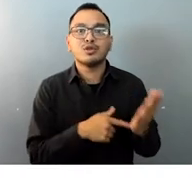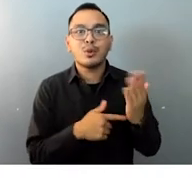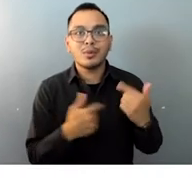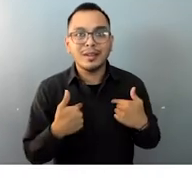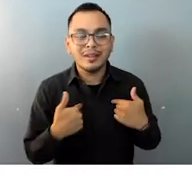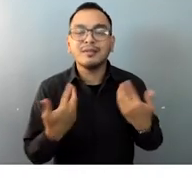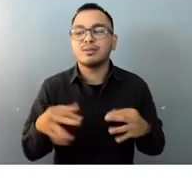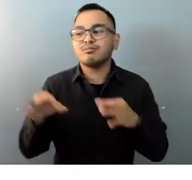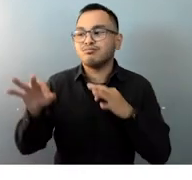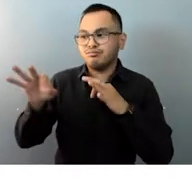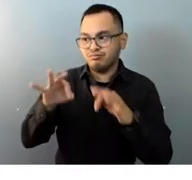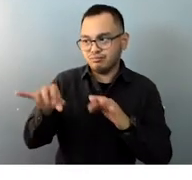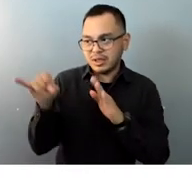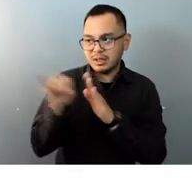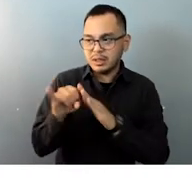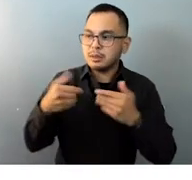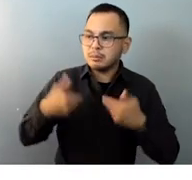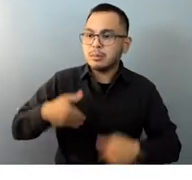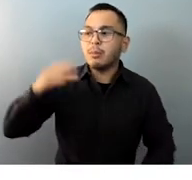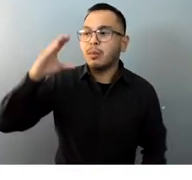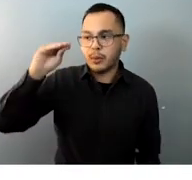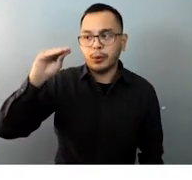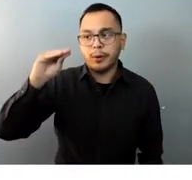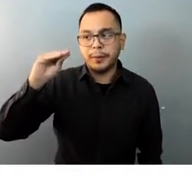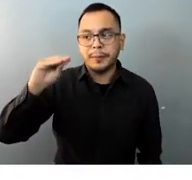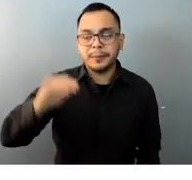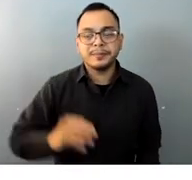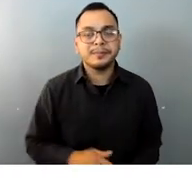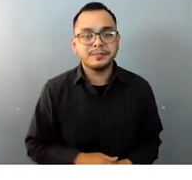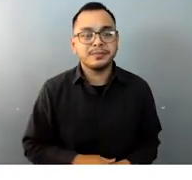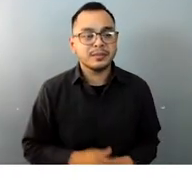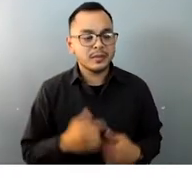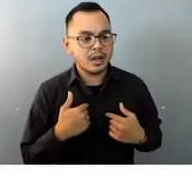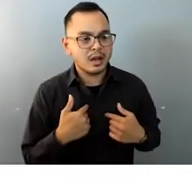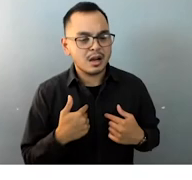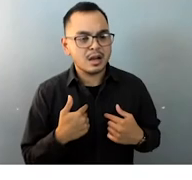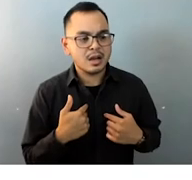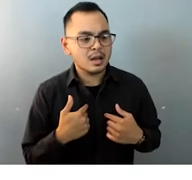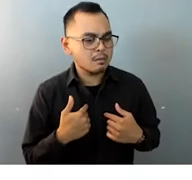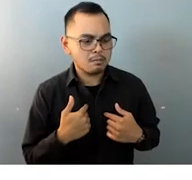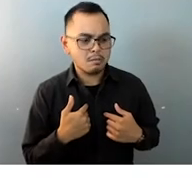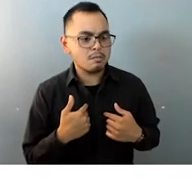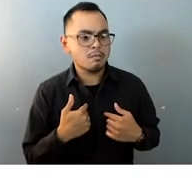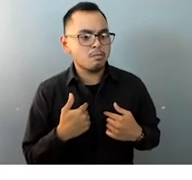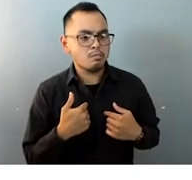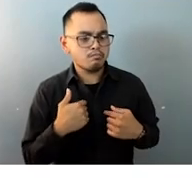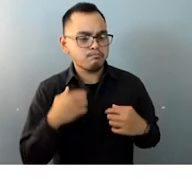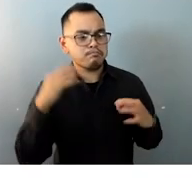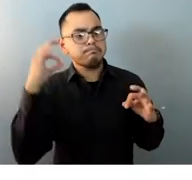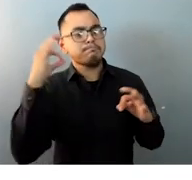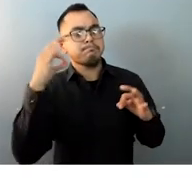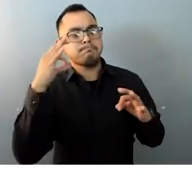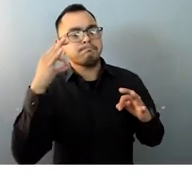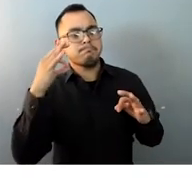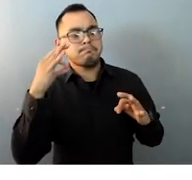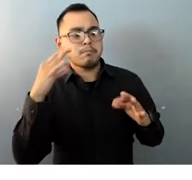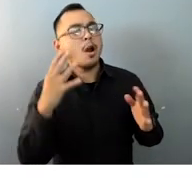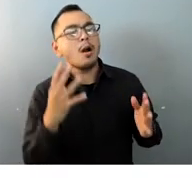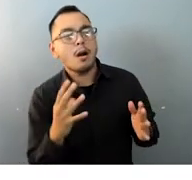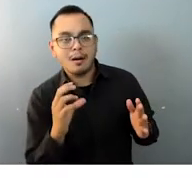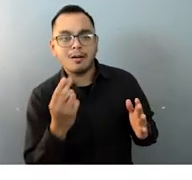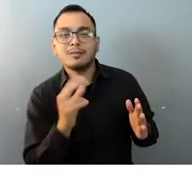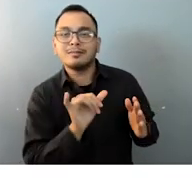really showed me who he was. He explained his identity. He said, "I'm a boy." And I, in my complete and